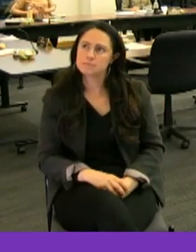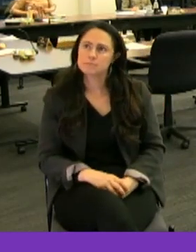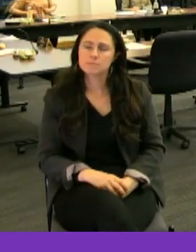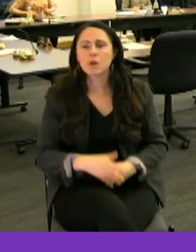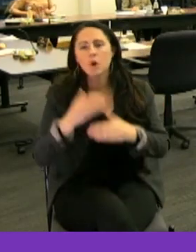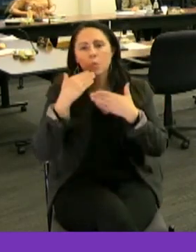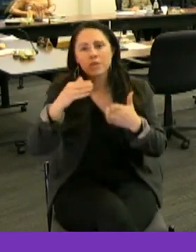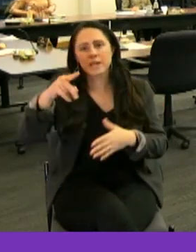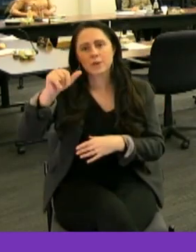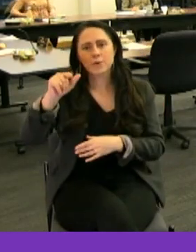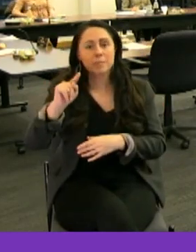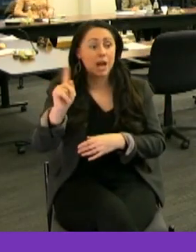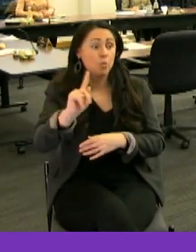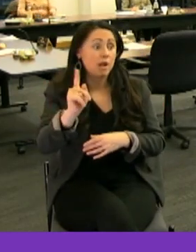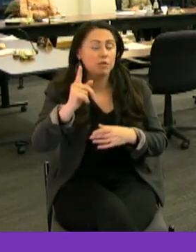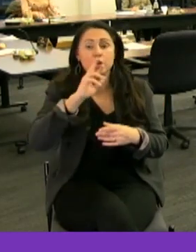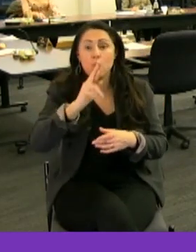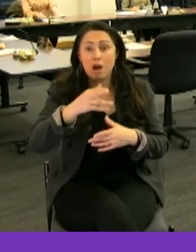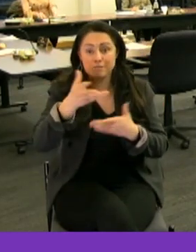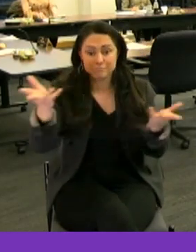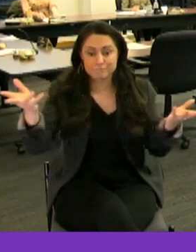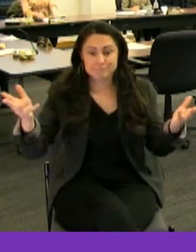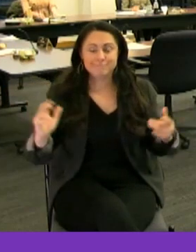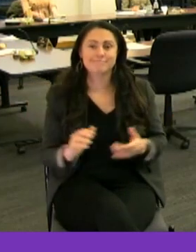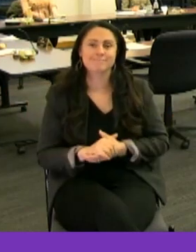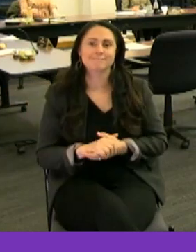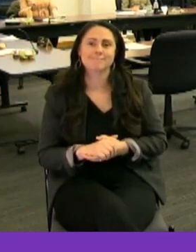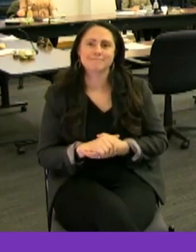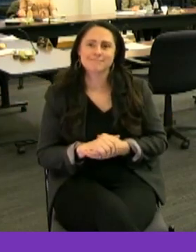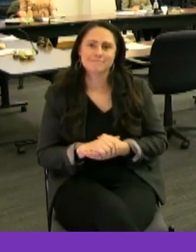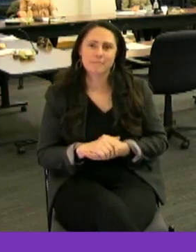Well, thank you, Pat, wherever you are.